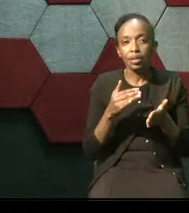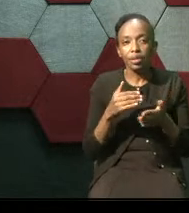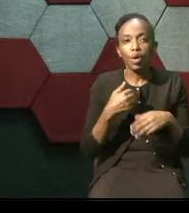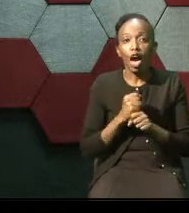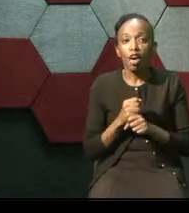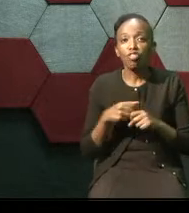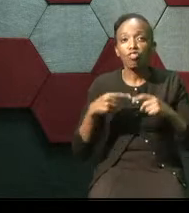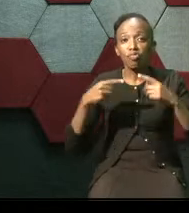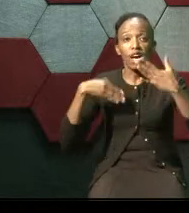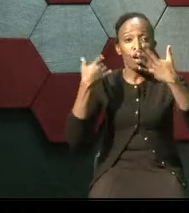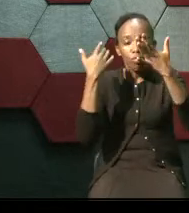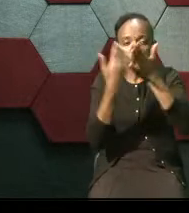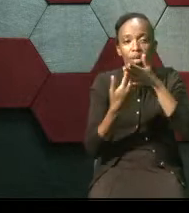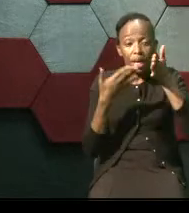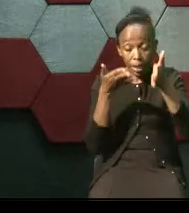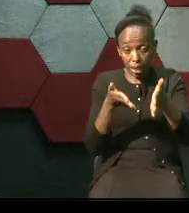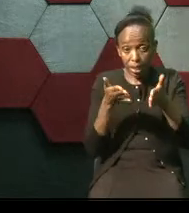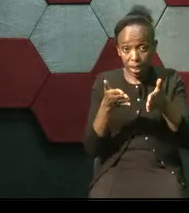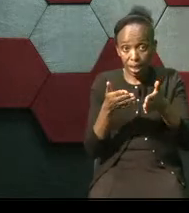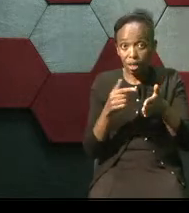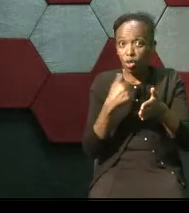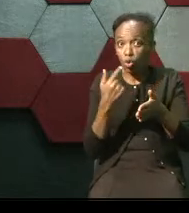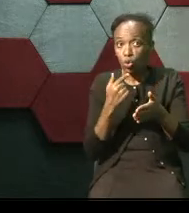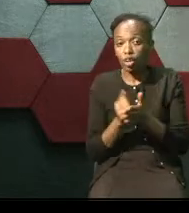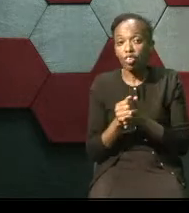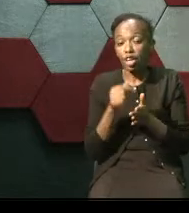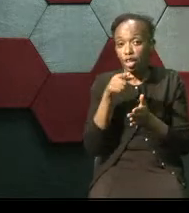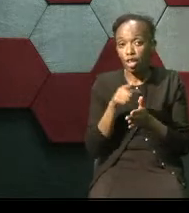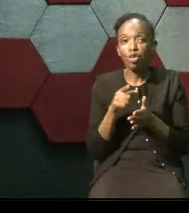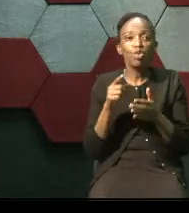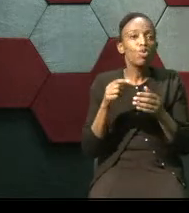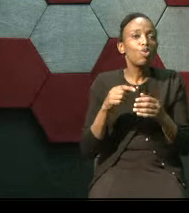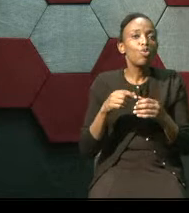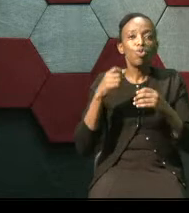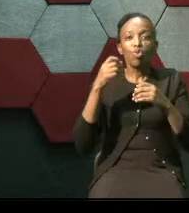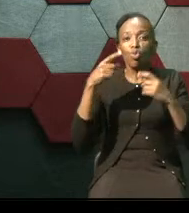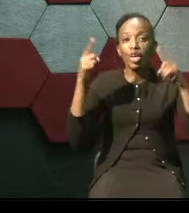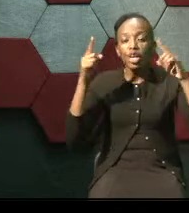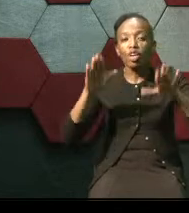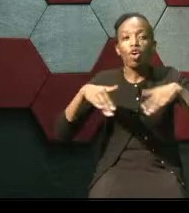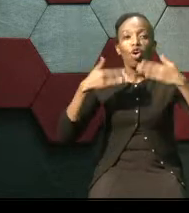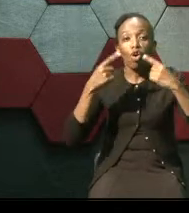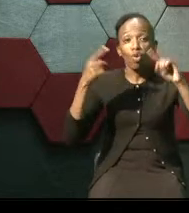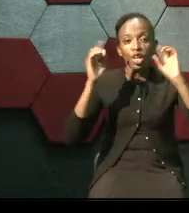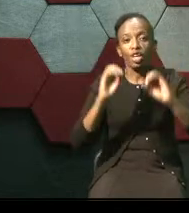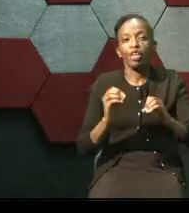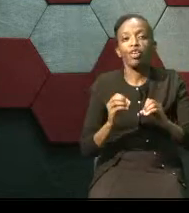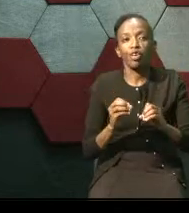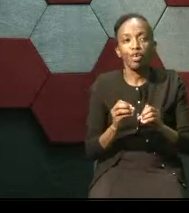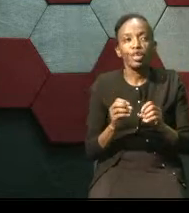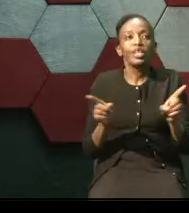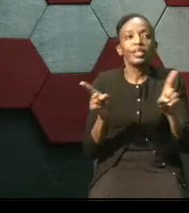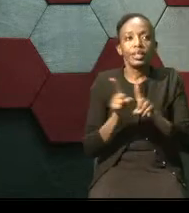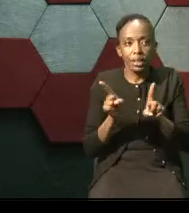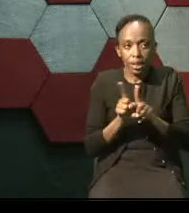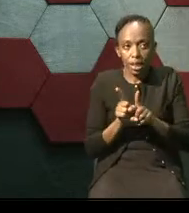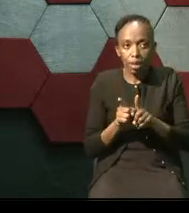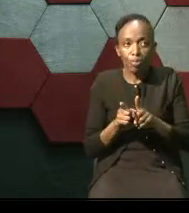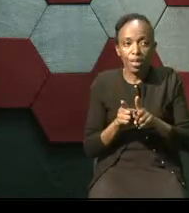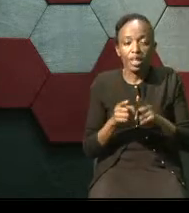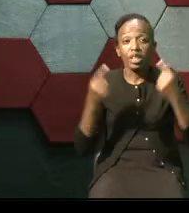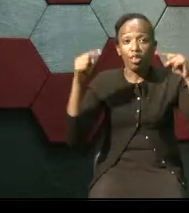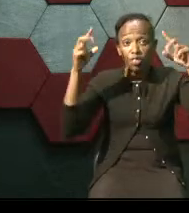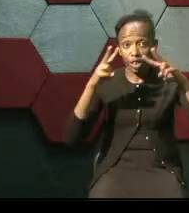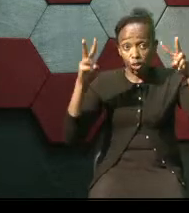it this far, whether you win an award or not is still a